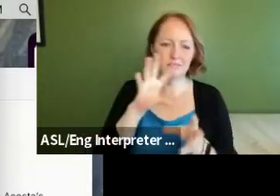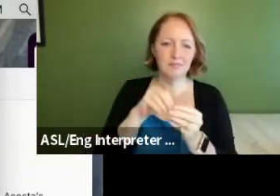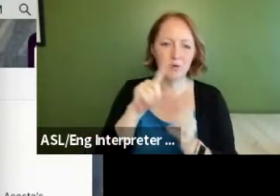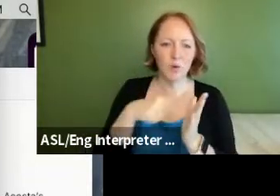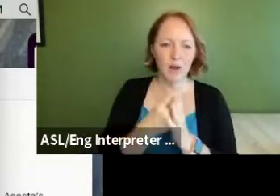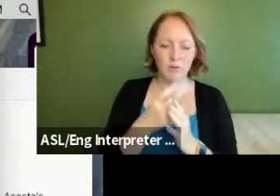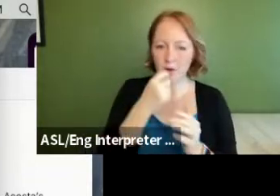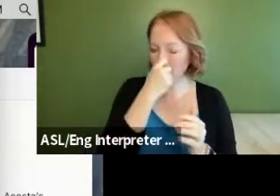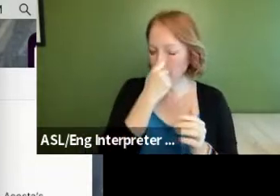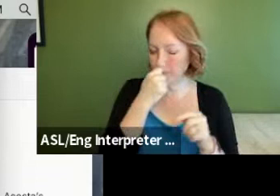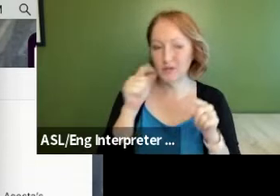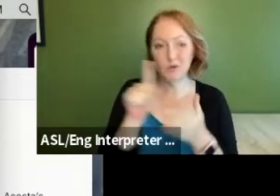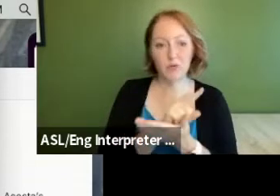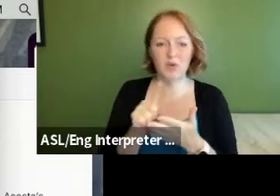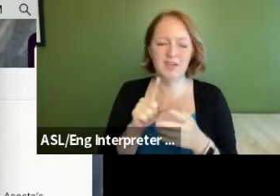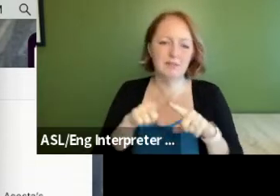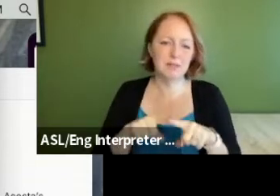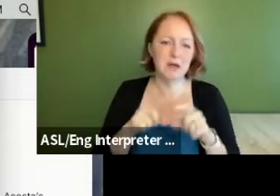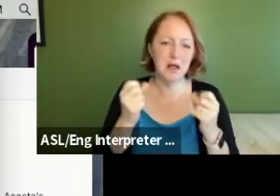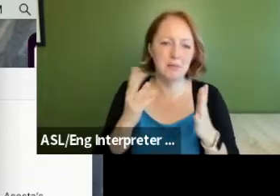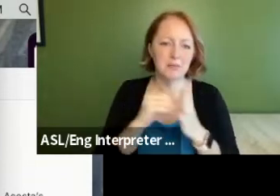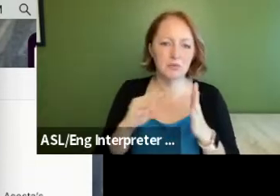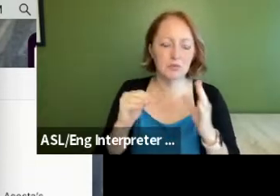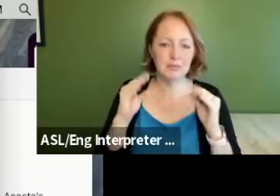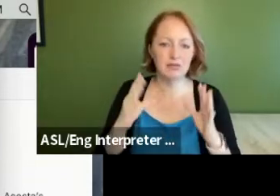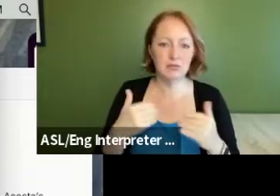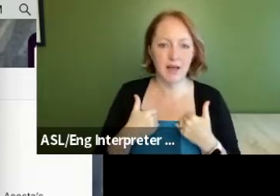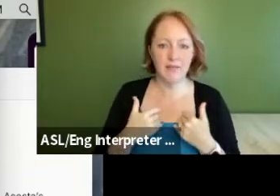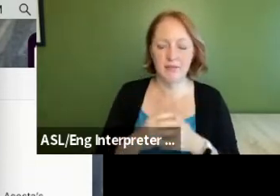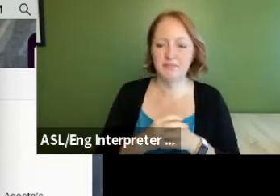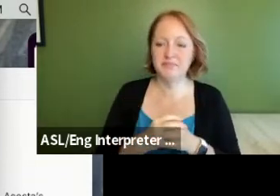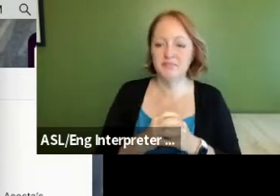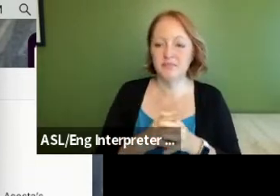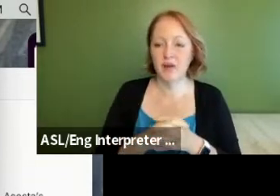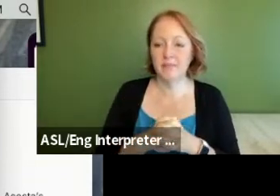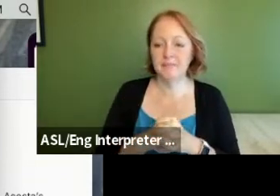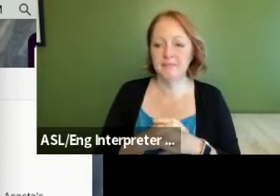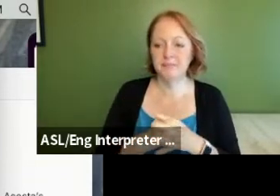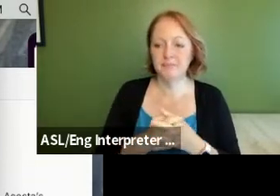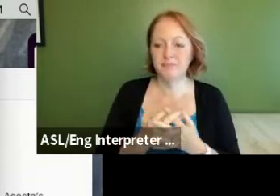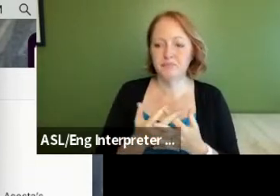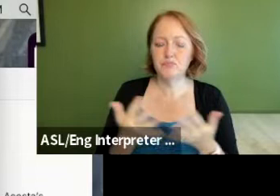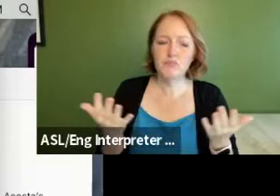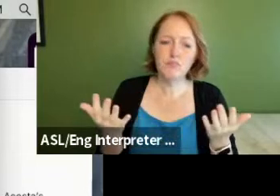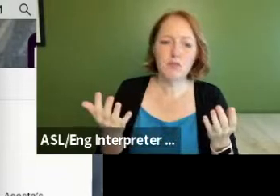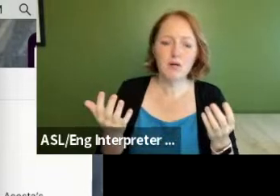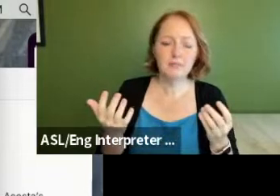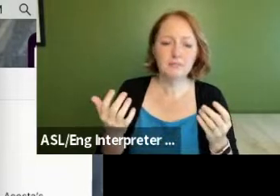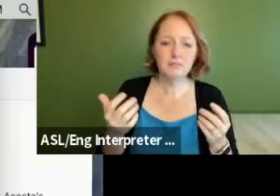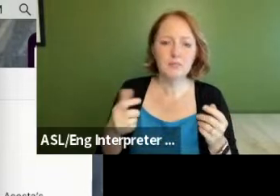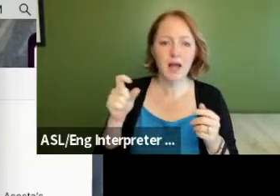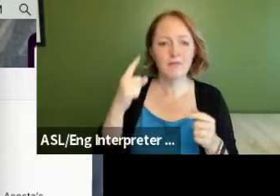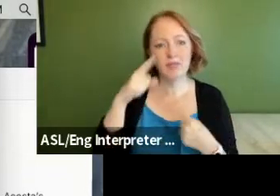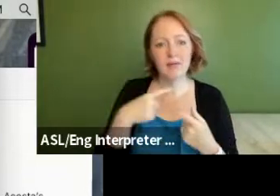those in the week for the number of student teachers I have. So the practical aspects of it, it's just having to think